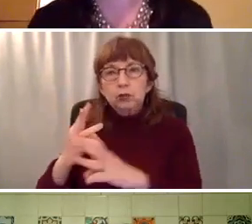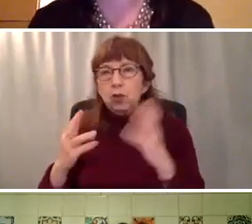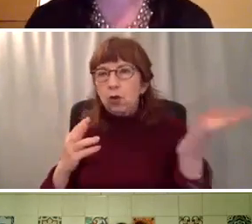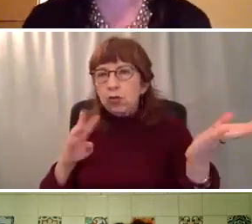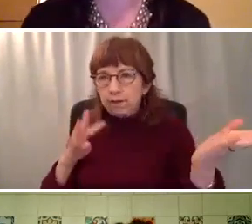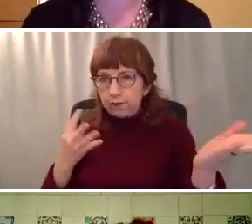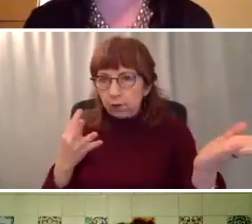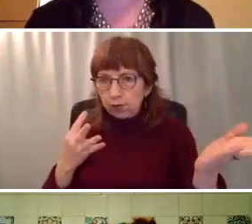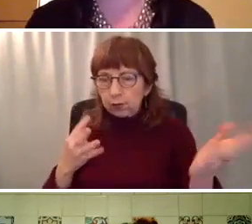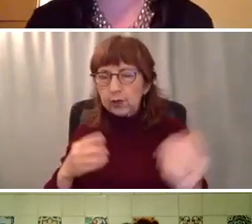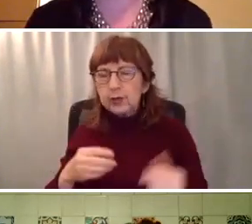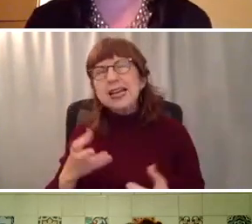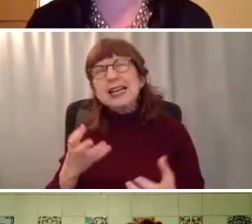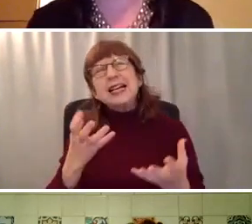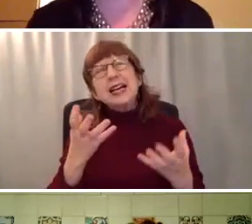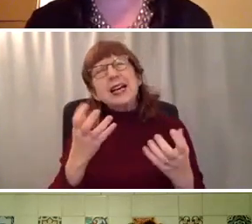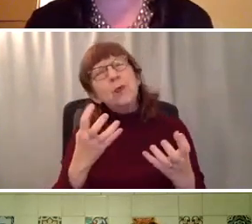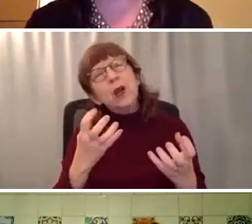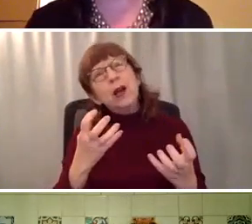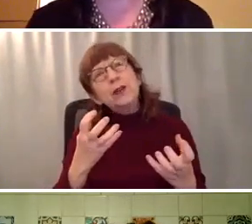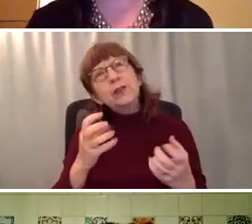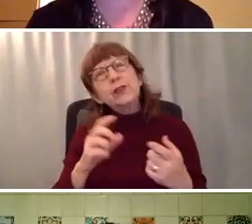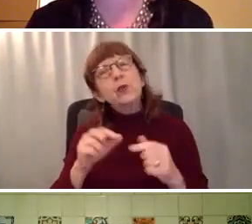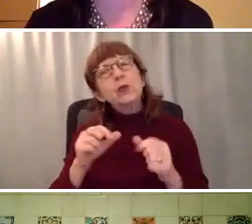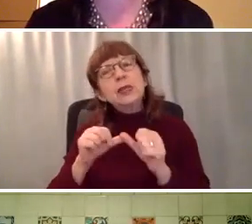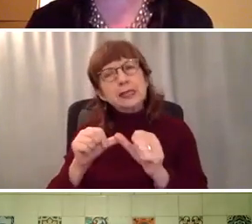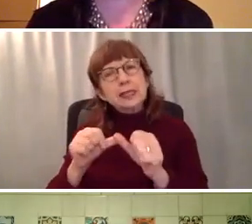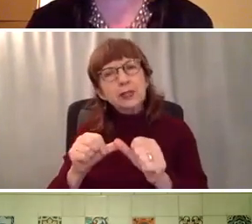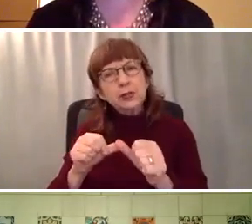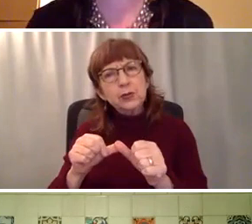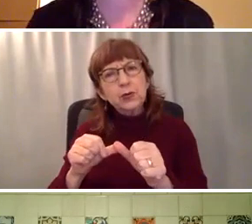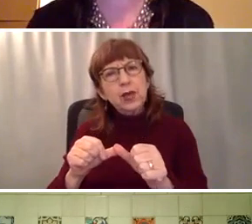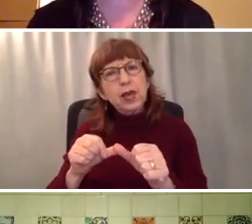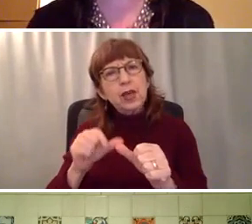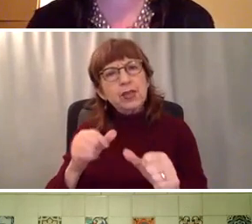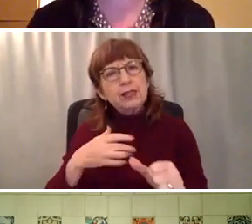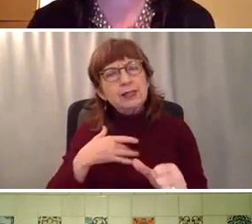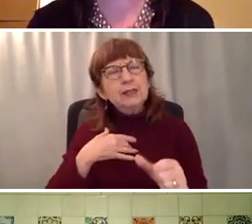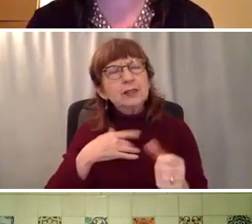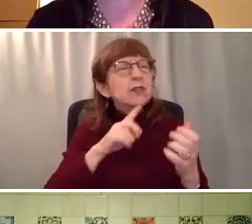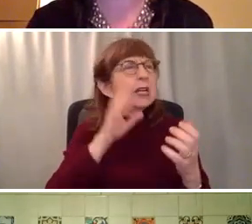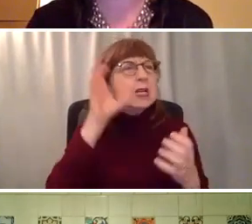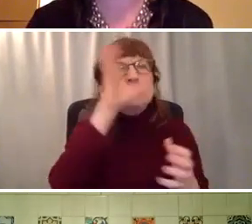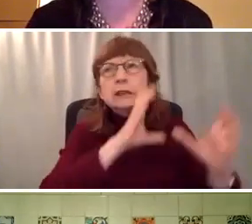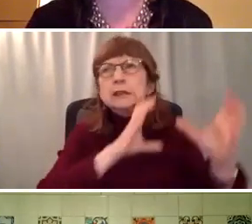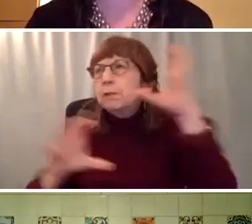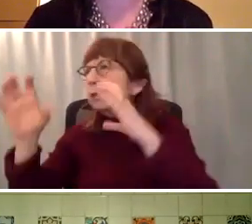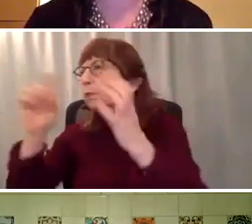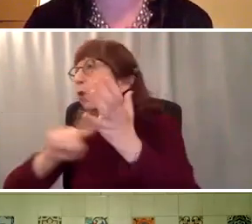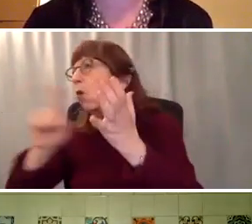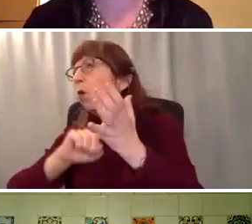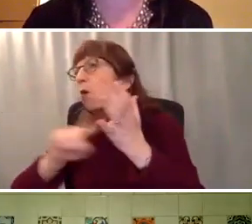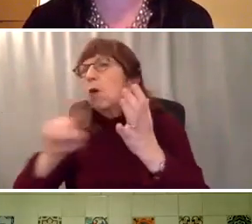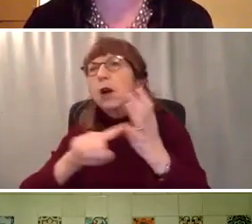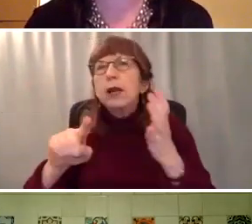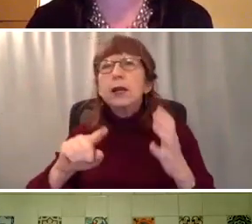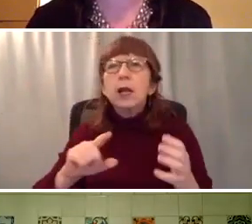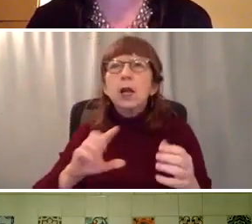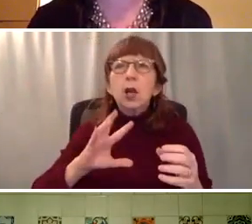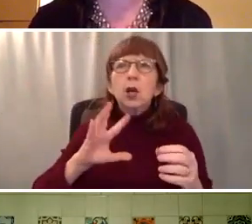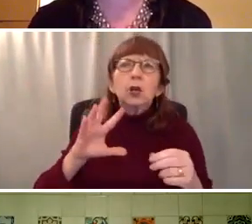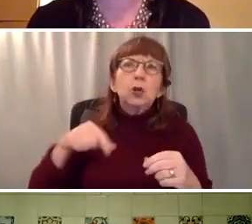I wanted to go continuing this sense of exploring queer and transness through time and